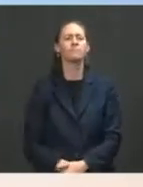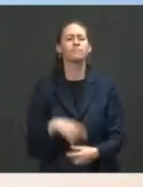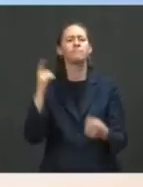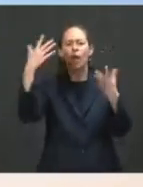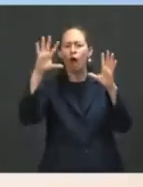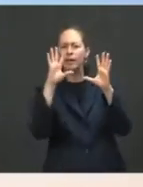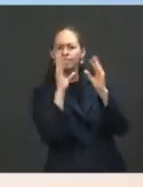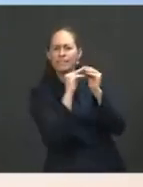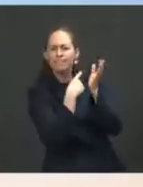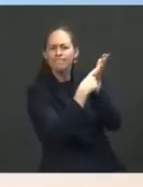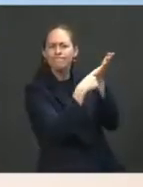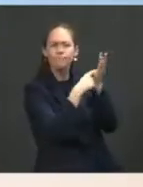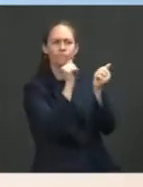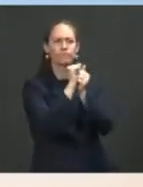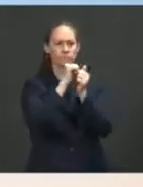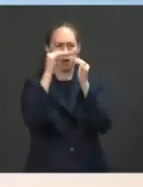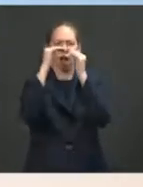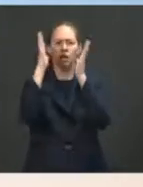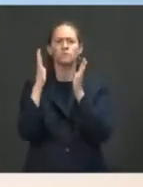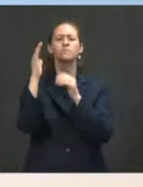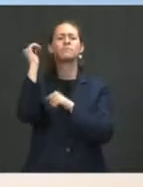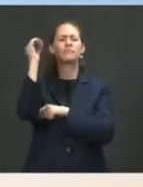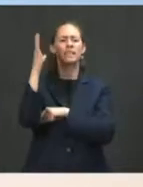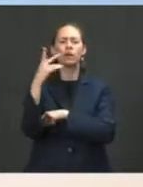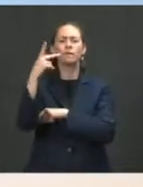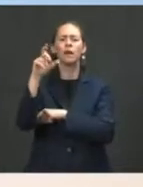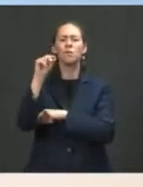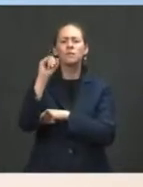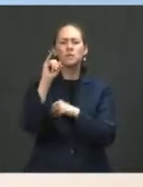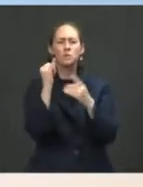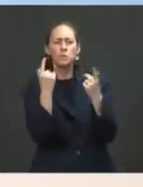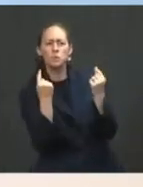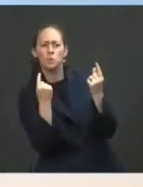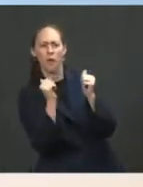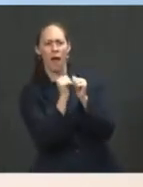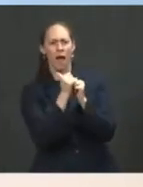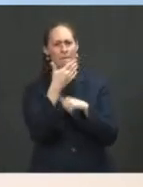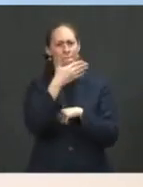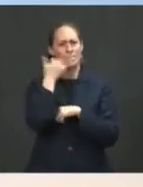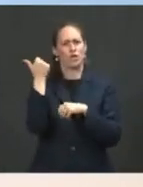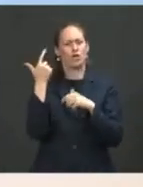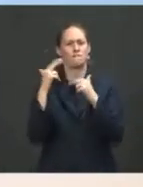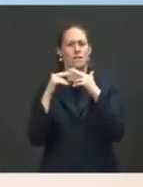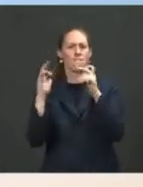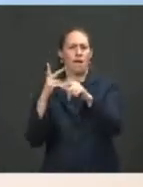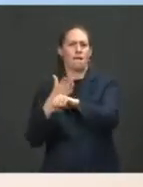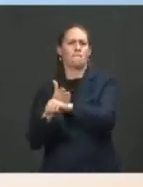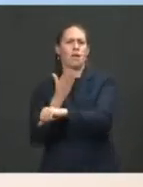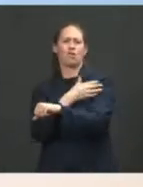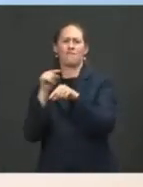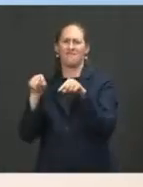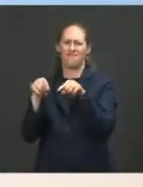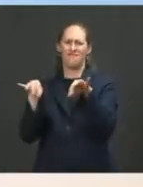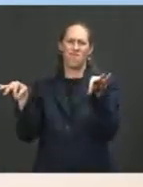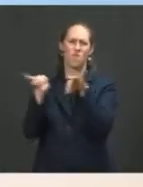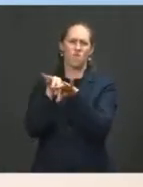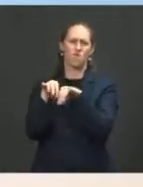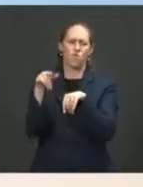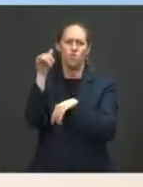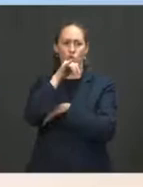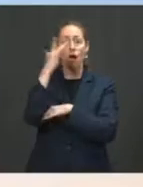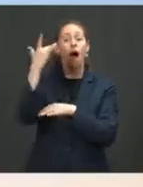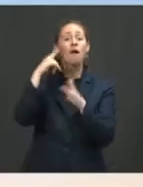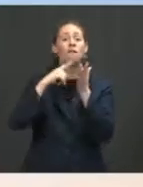and 15 committee chairs about how vital the Build Back Better agenda is, because it will lower prescription drug costs, reduce the cost of housing